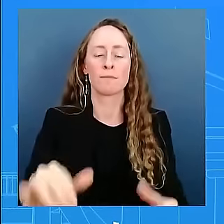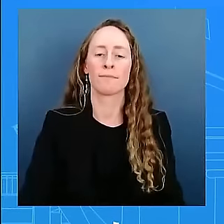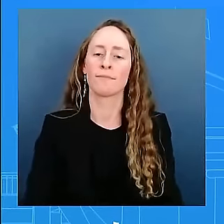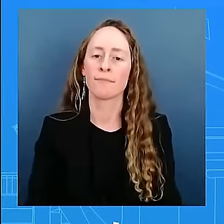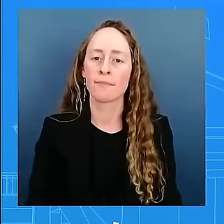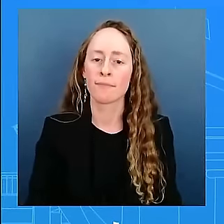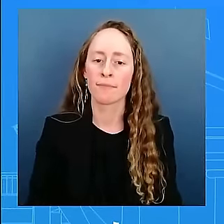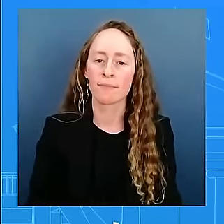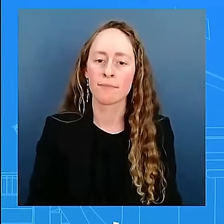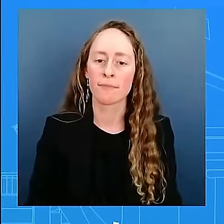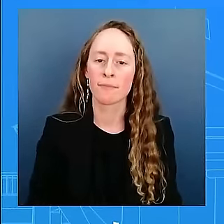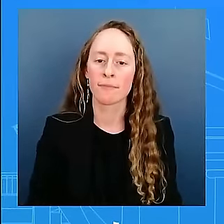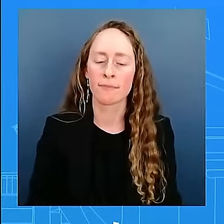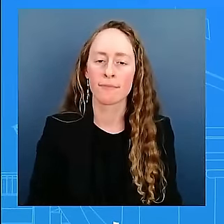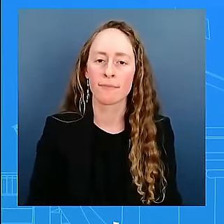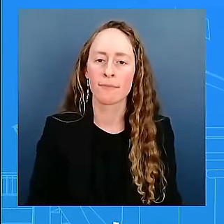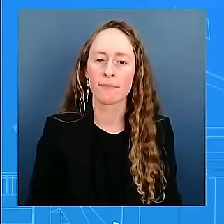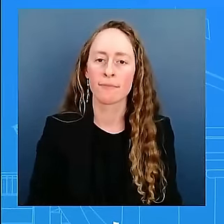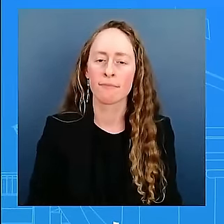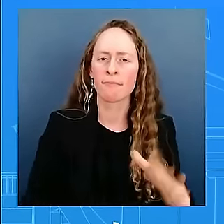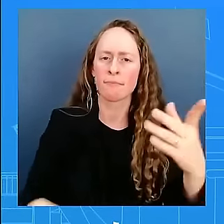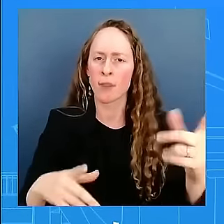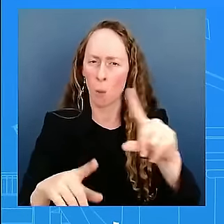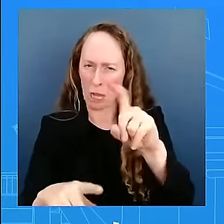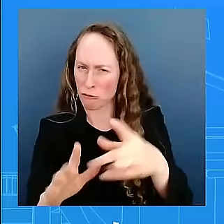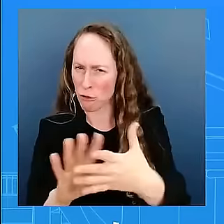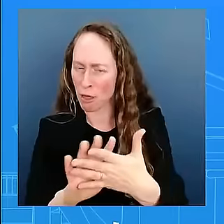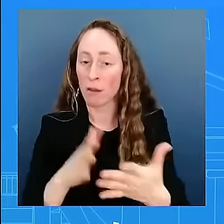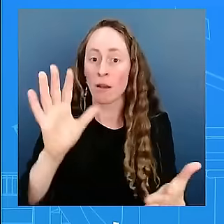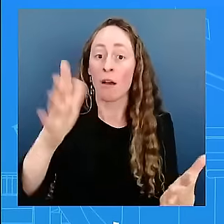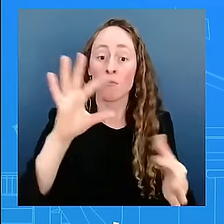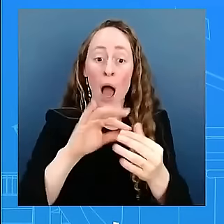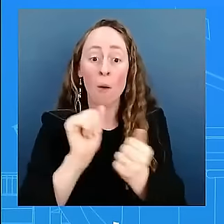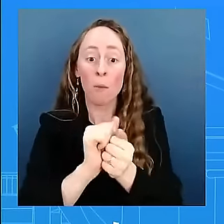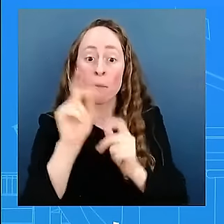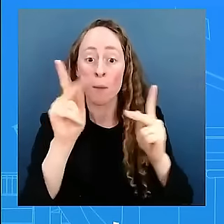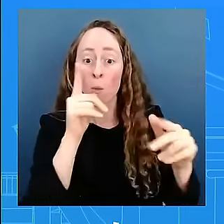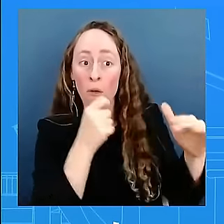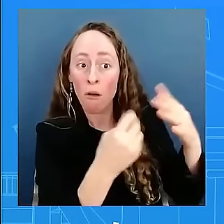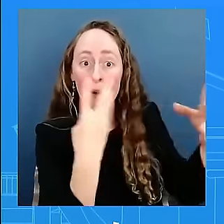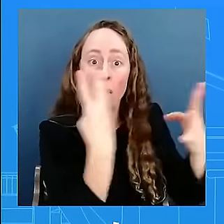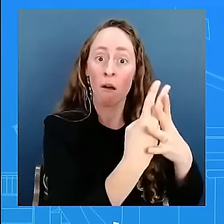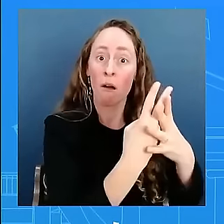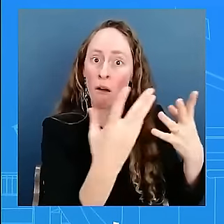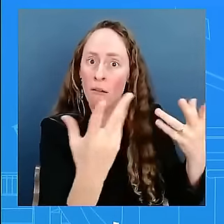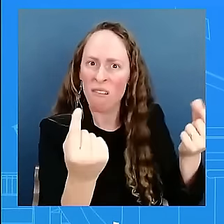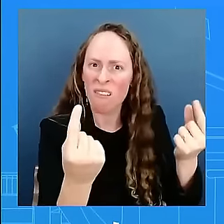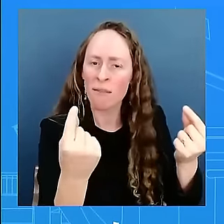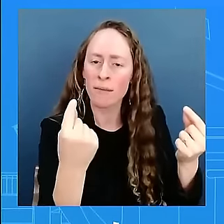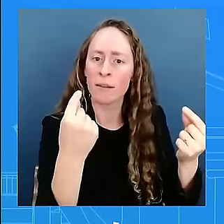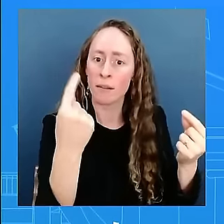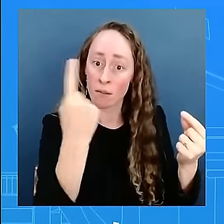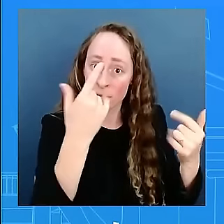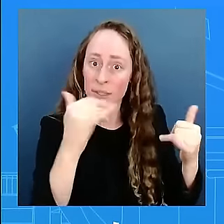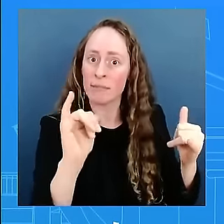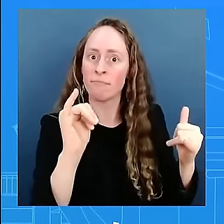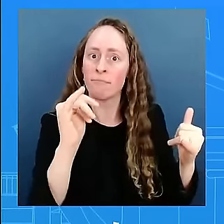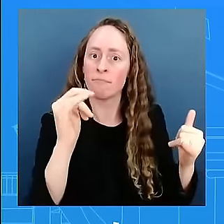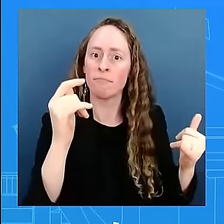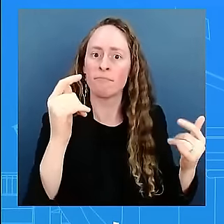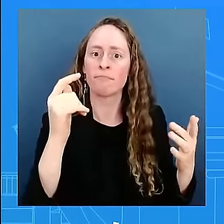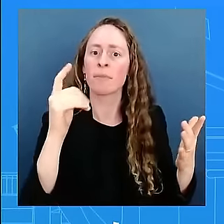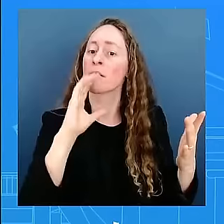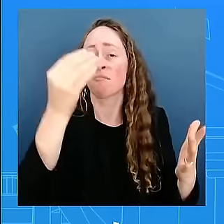unjustly held, wrongfully detained, as you have seen from this president in the last 3.5 years, he's going to do everything that he can. I think today